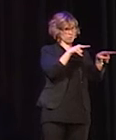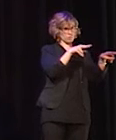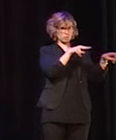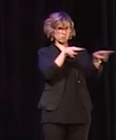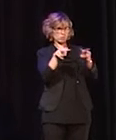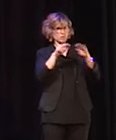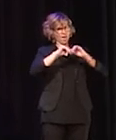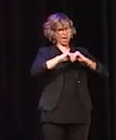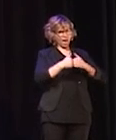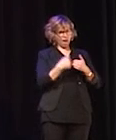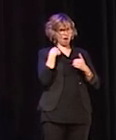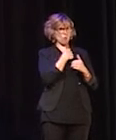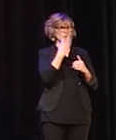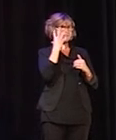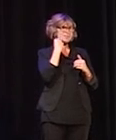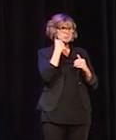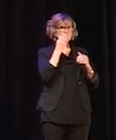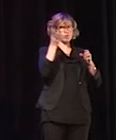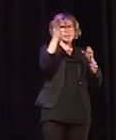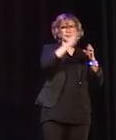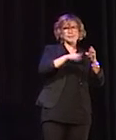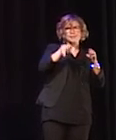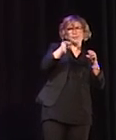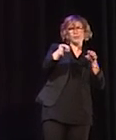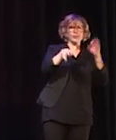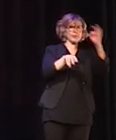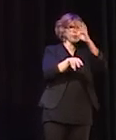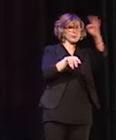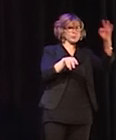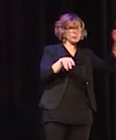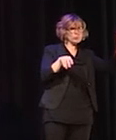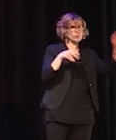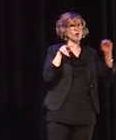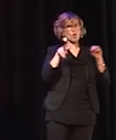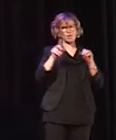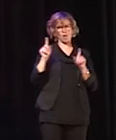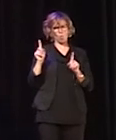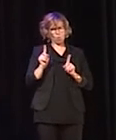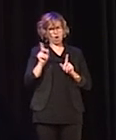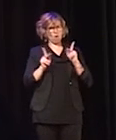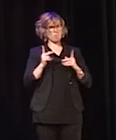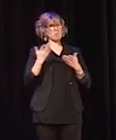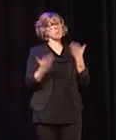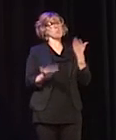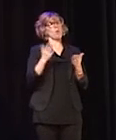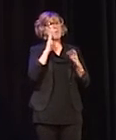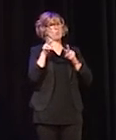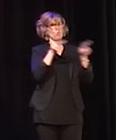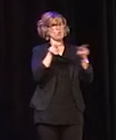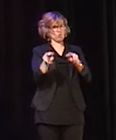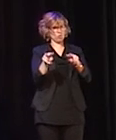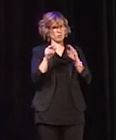experiencing this thing? And then we start to actually start coordinating where people are actually going to be looking, but like, how is that engagement going to